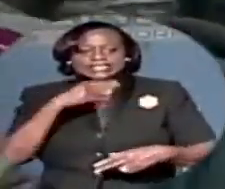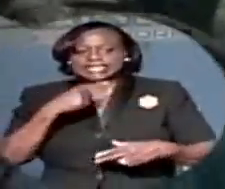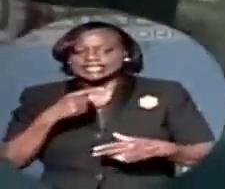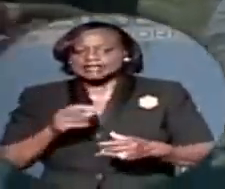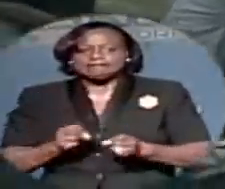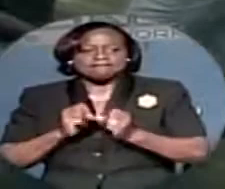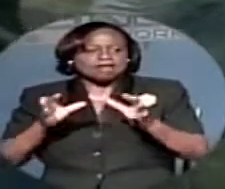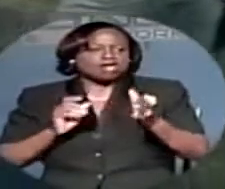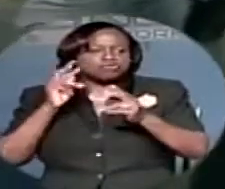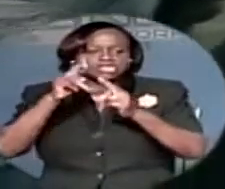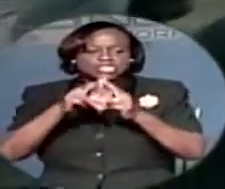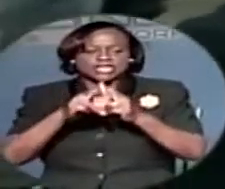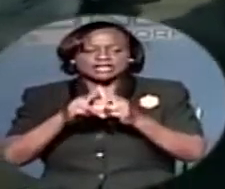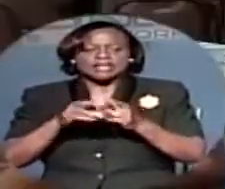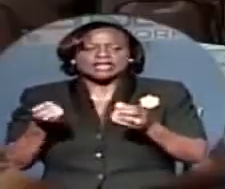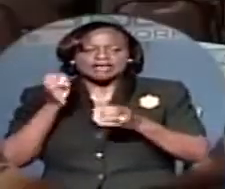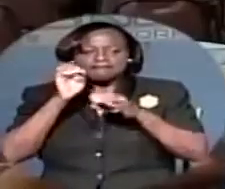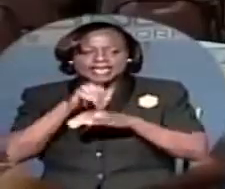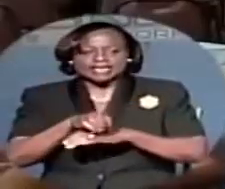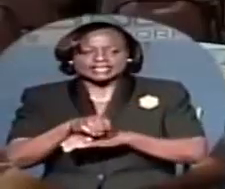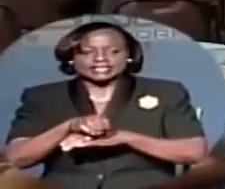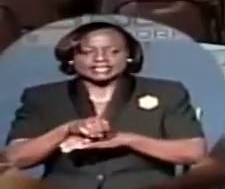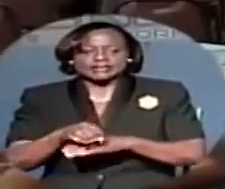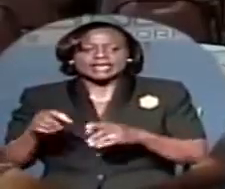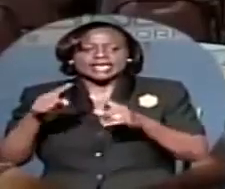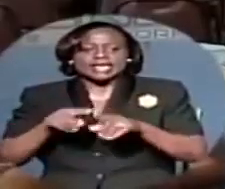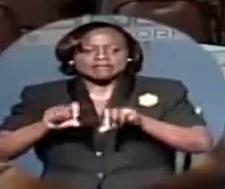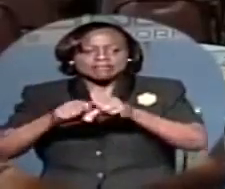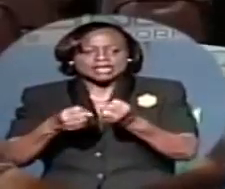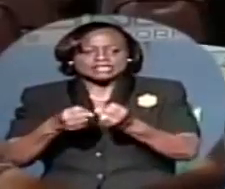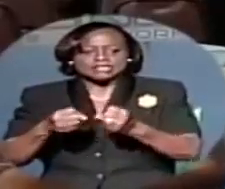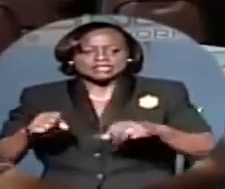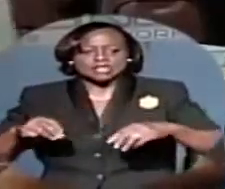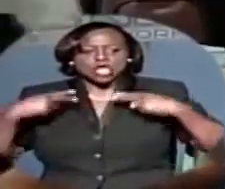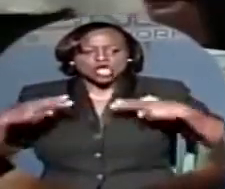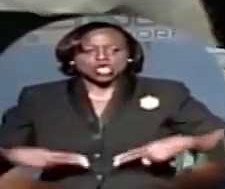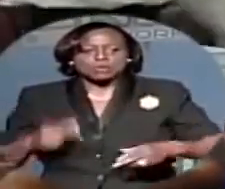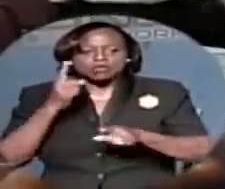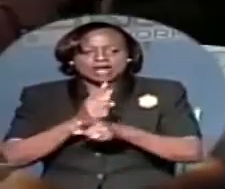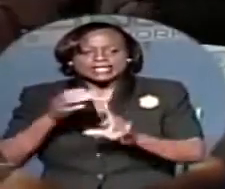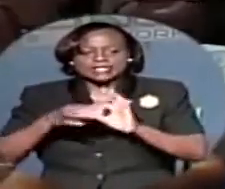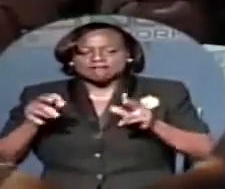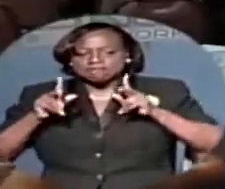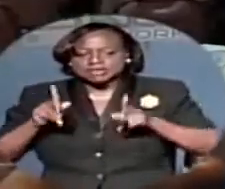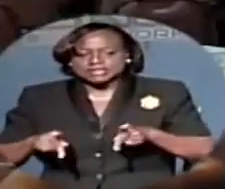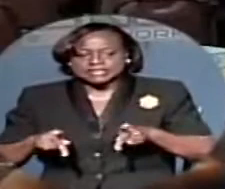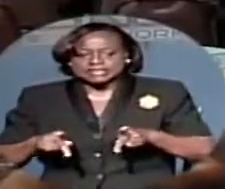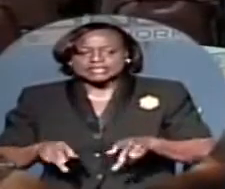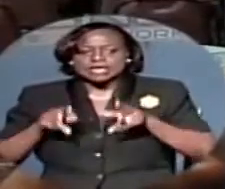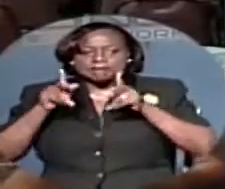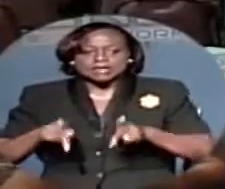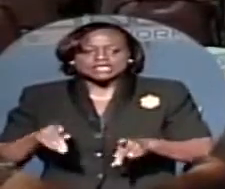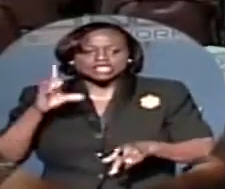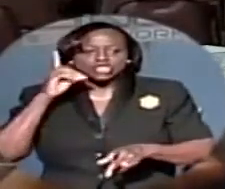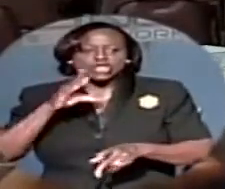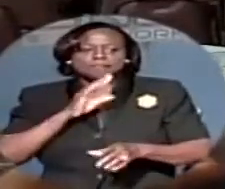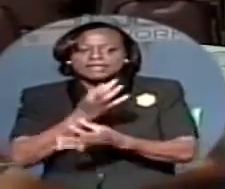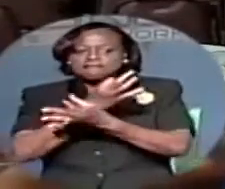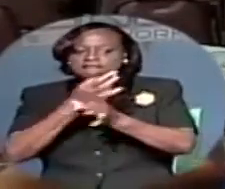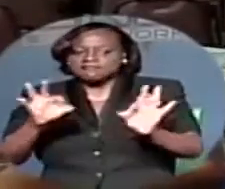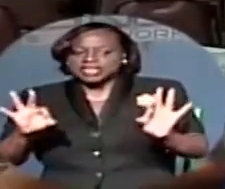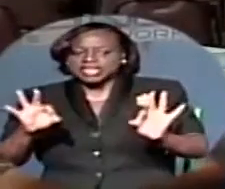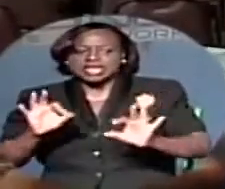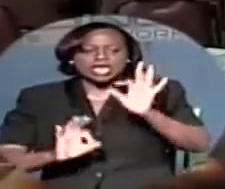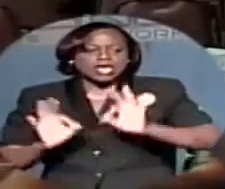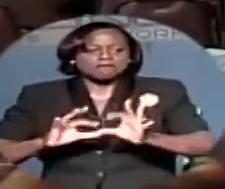this example. It breaches the human rights of persons. Persons are supposed to be free. But if you're going to